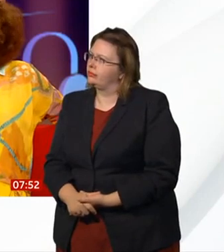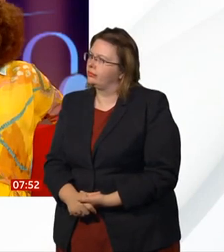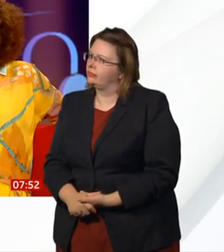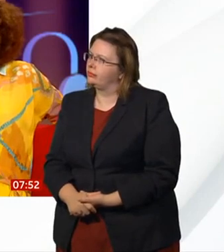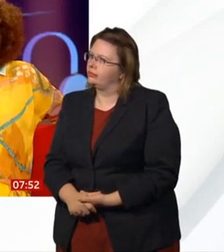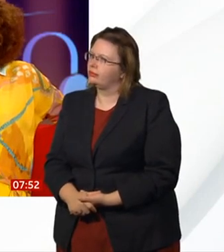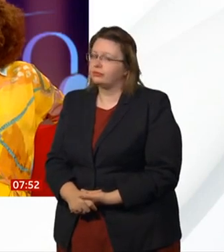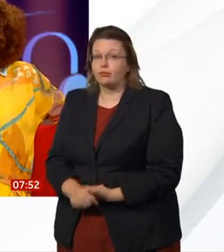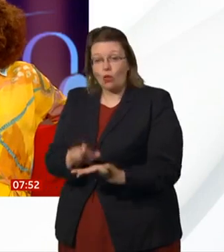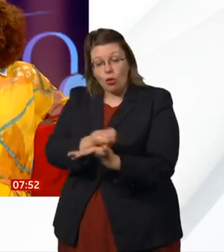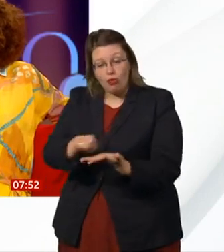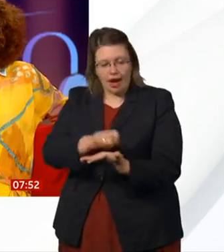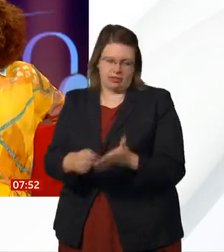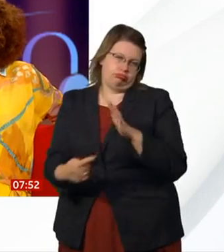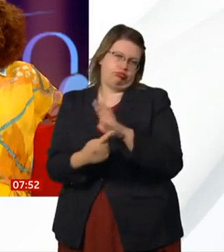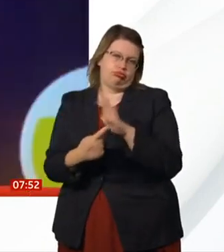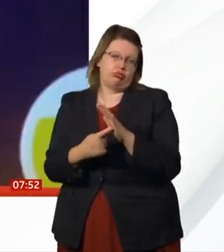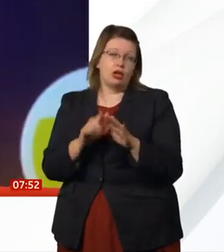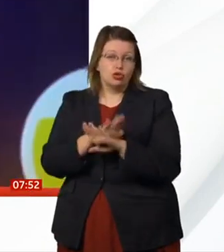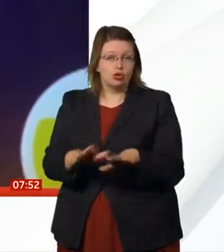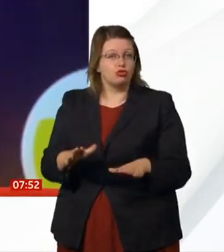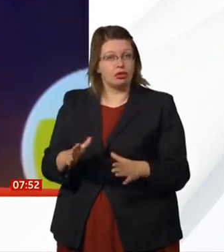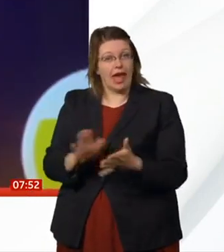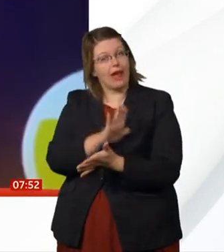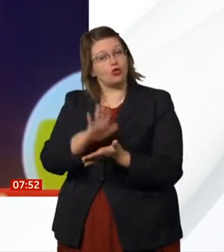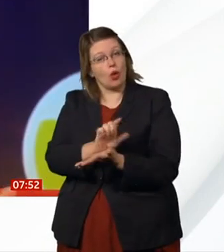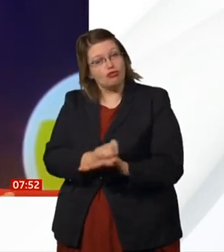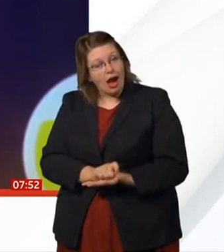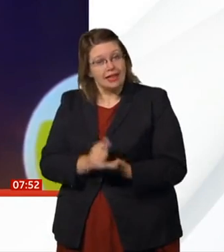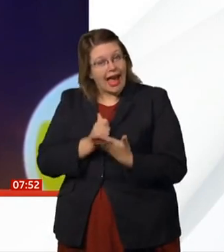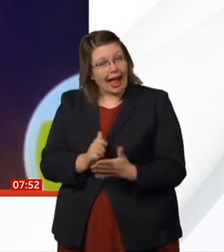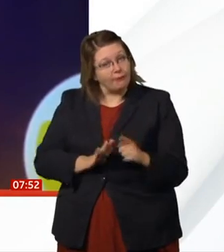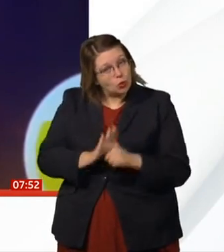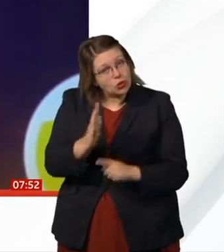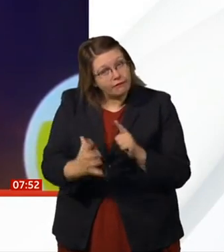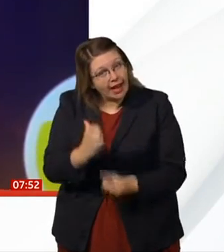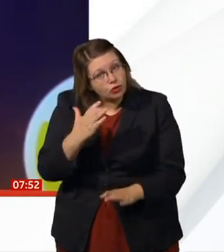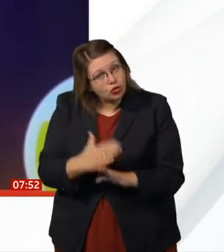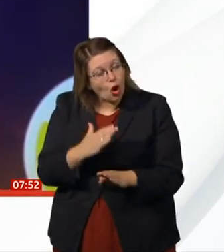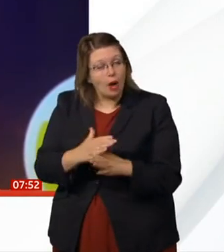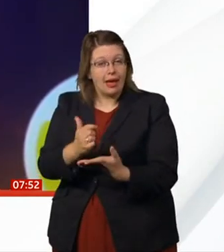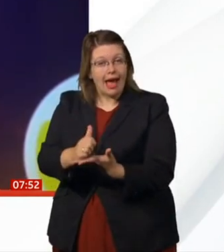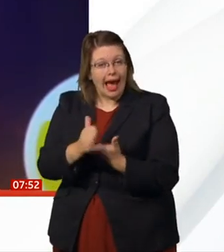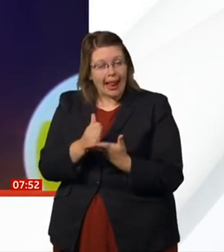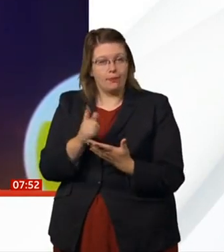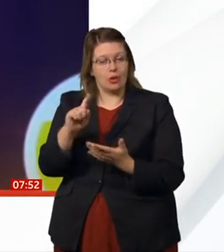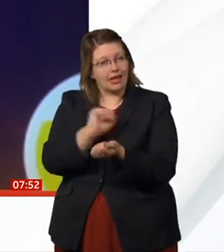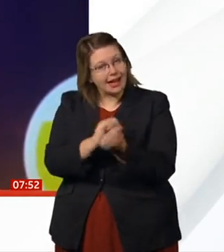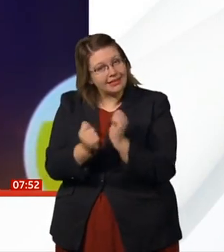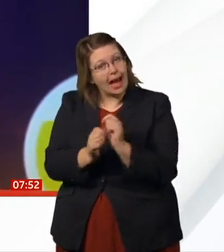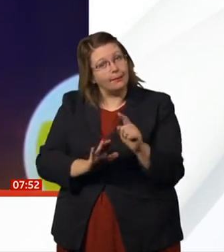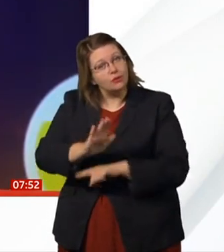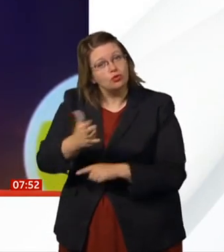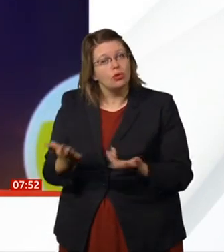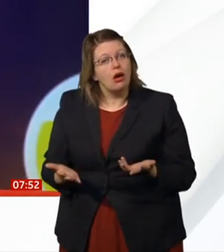it's a key literacy skill. It's going to support them in the long term in terms of getting jobs, all those kind of things. And that's why, actually, you know, however